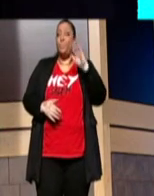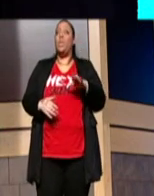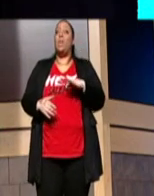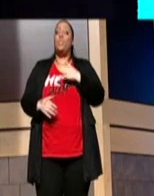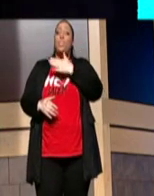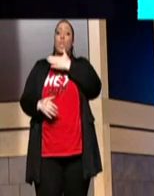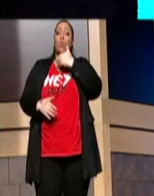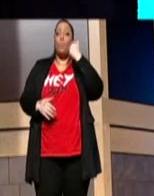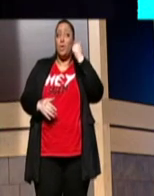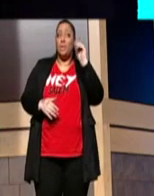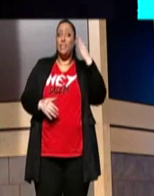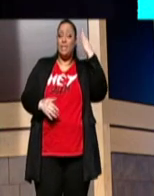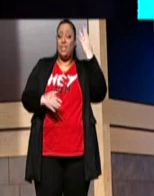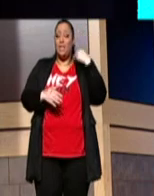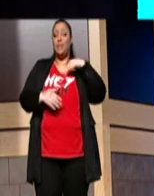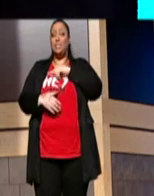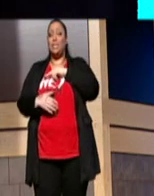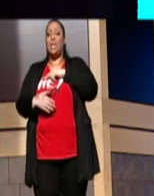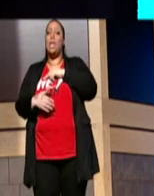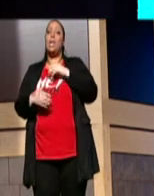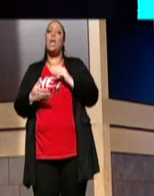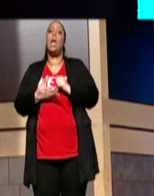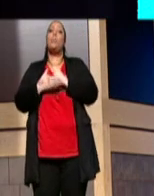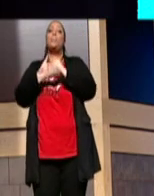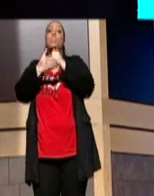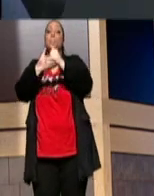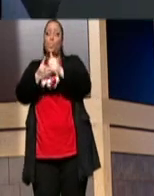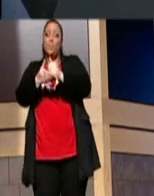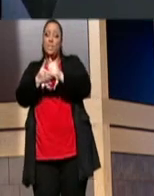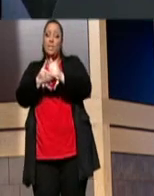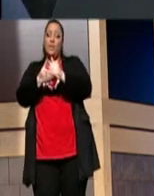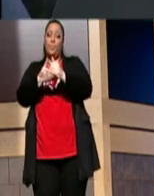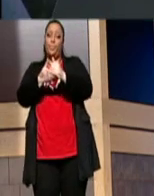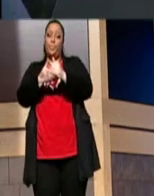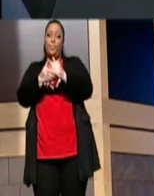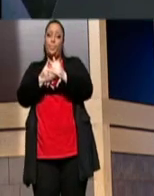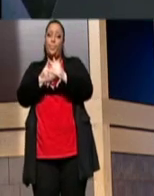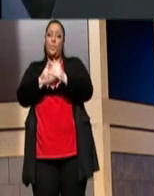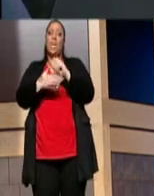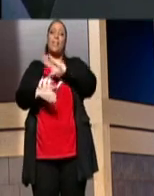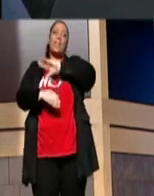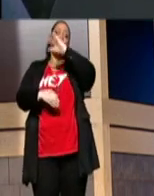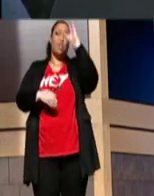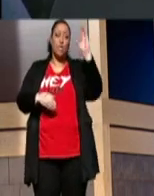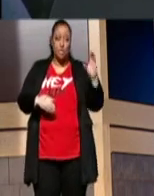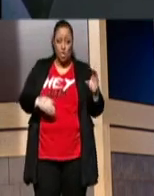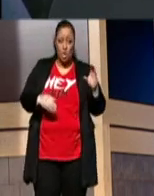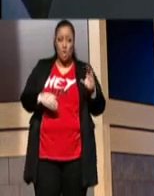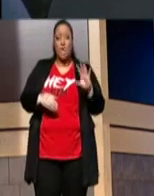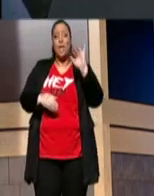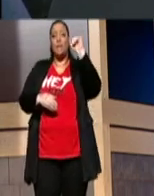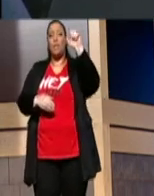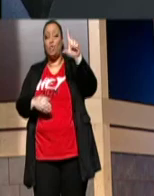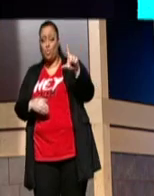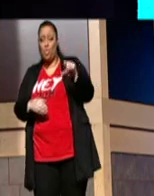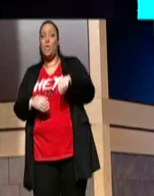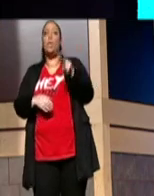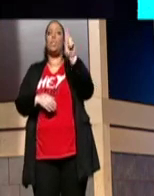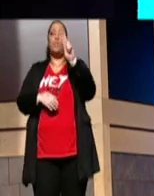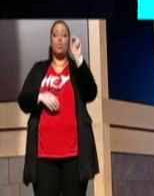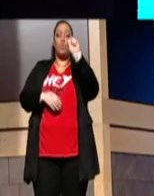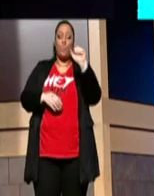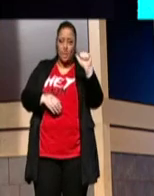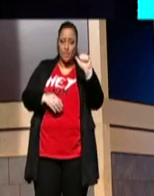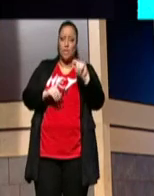in us. Yeah. Help us to reach out as a community of faith believers together, not only in Chicago, Illinois, and in the U.S., but around